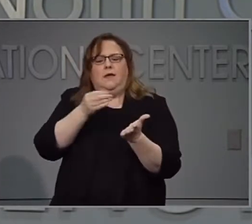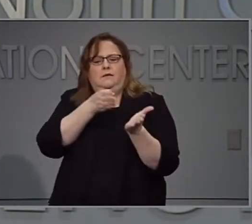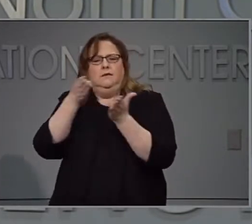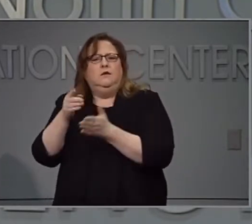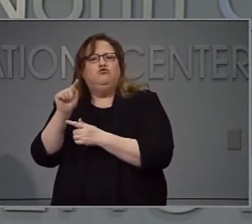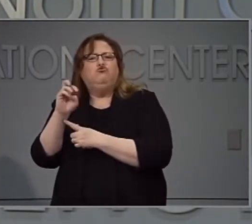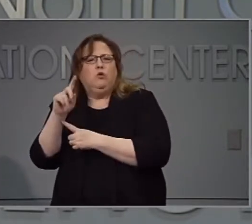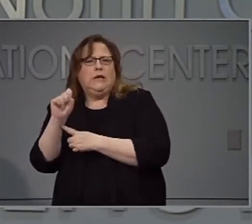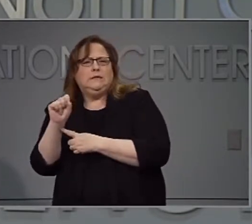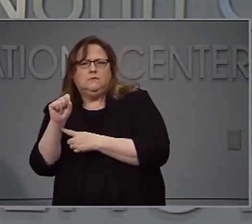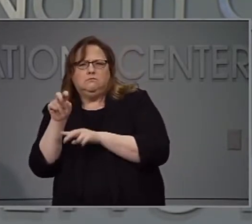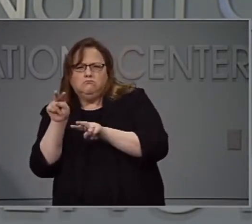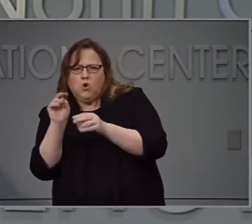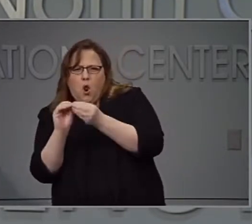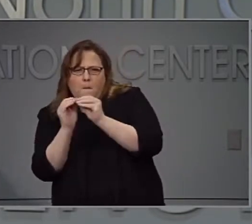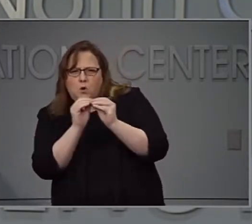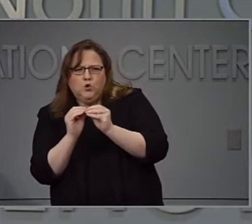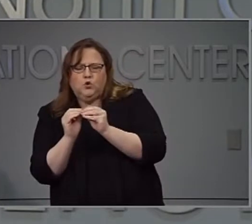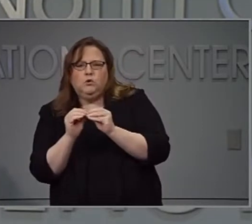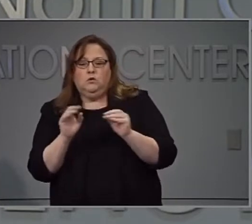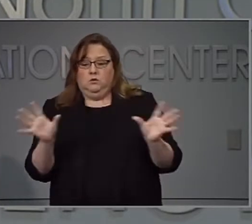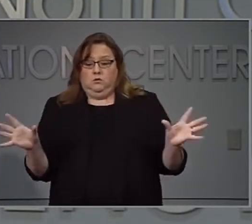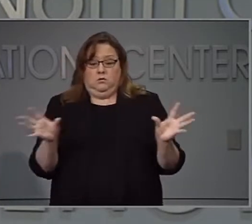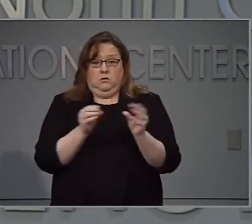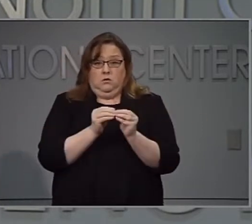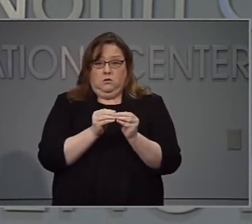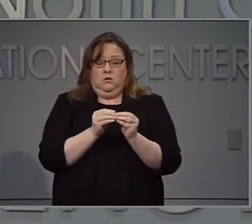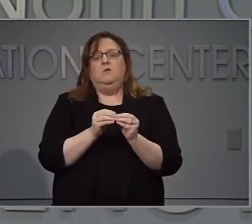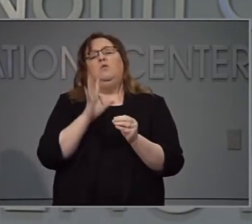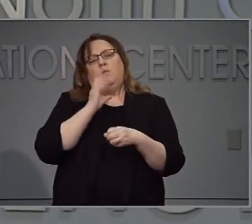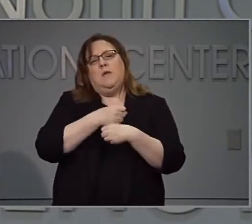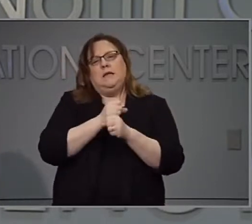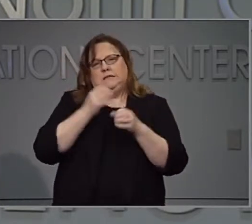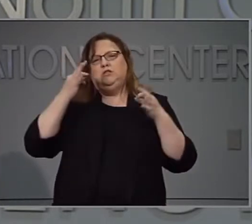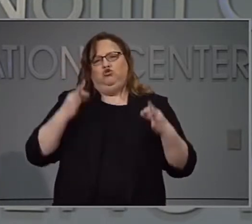those decisions and get more people back to work.